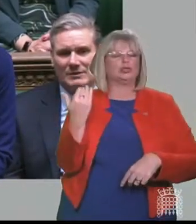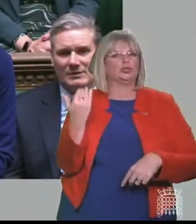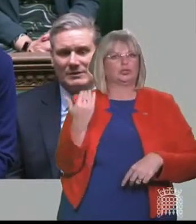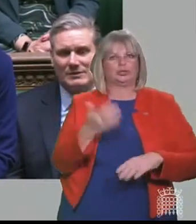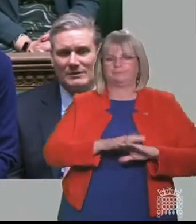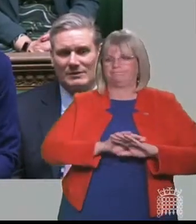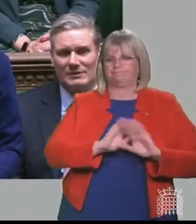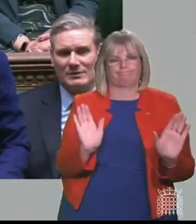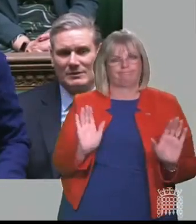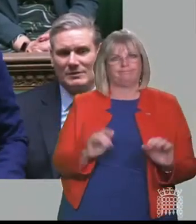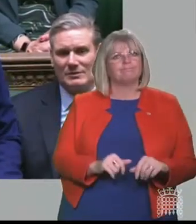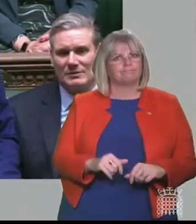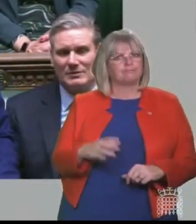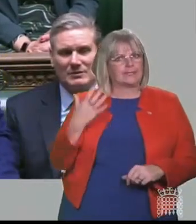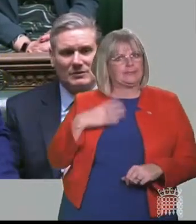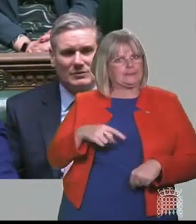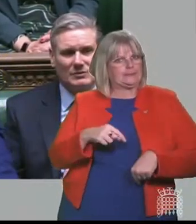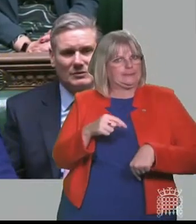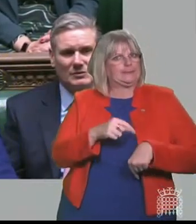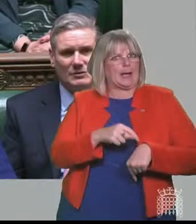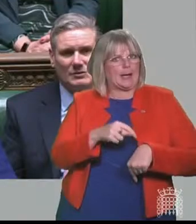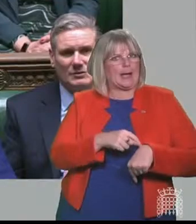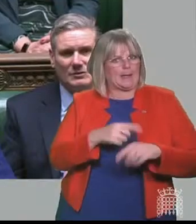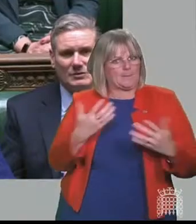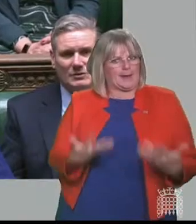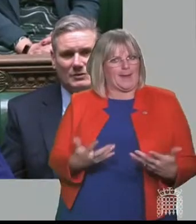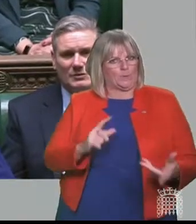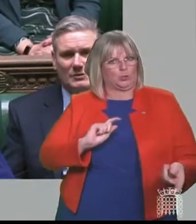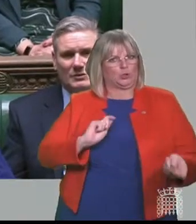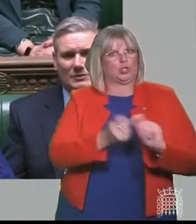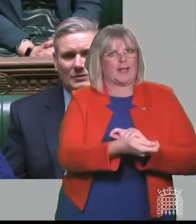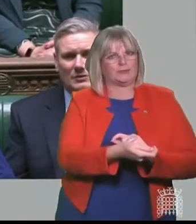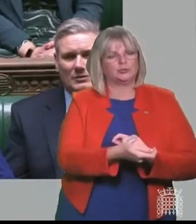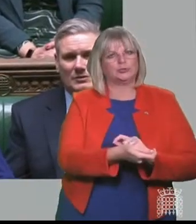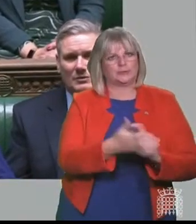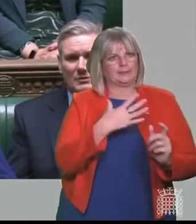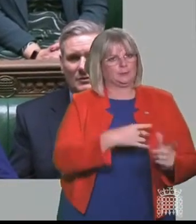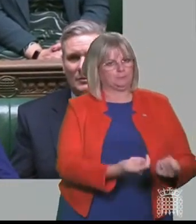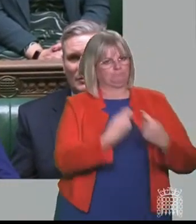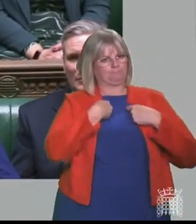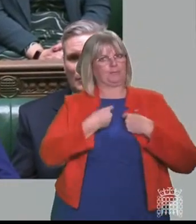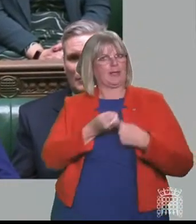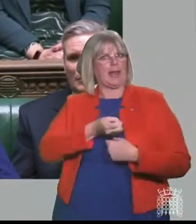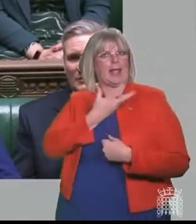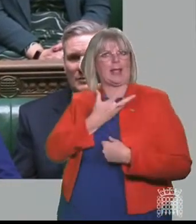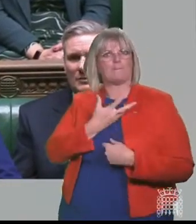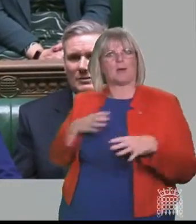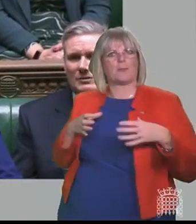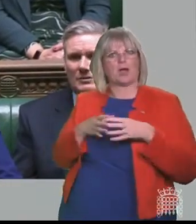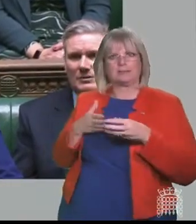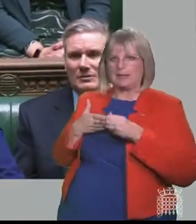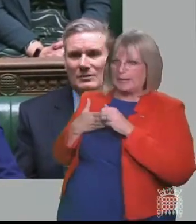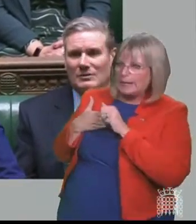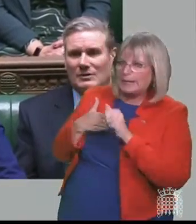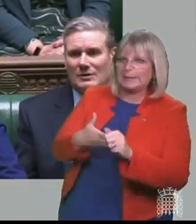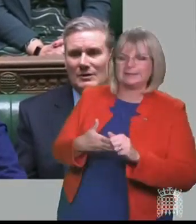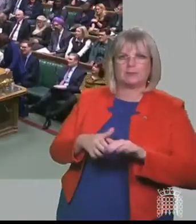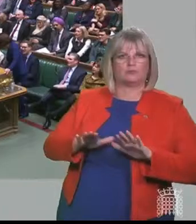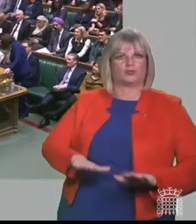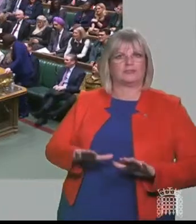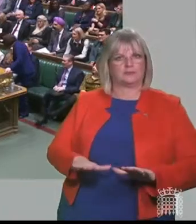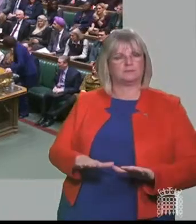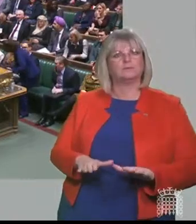It is time for change, a changed Labour Party to lead Britain and to make working people better off.